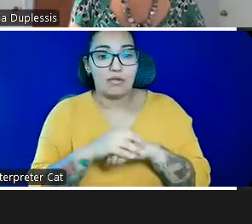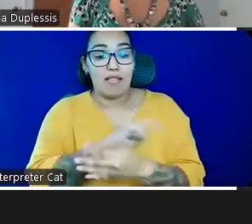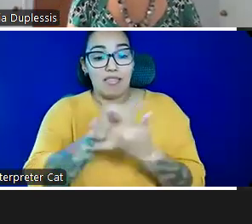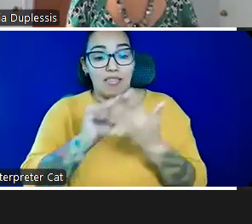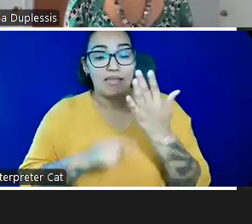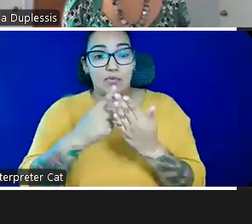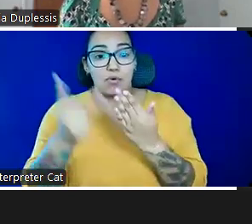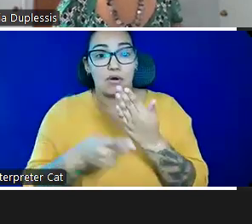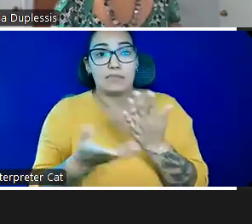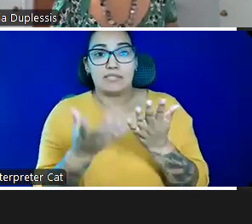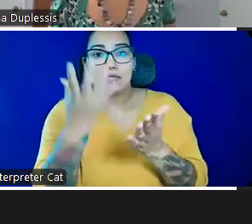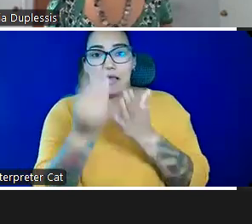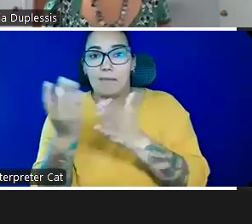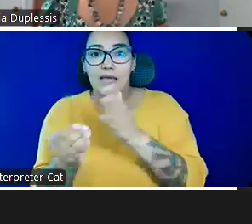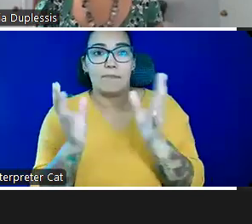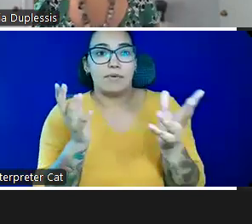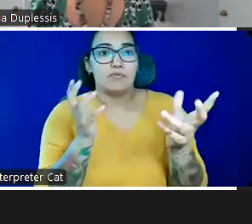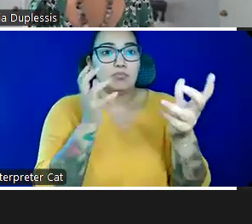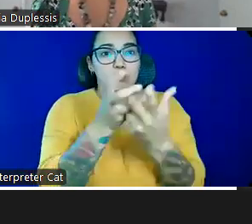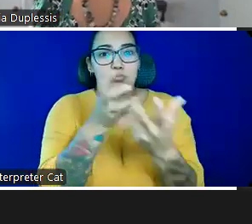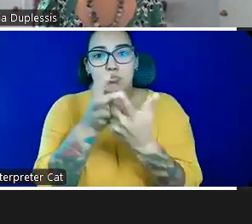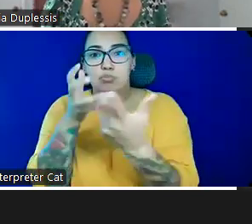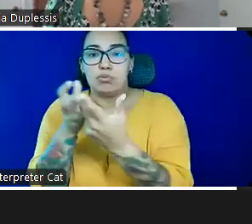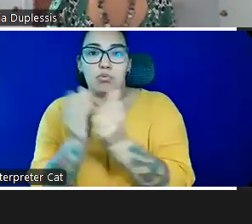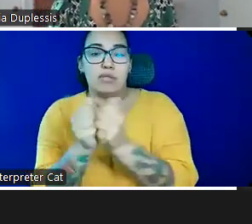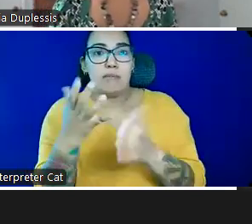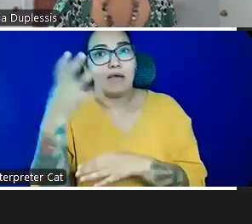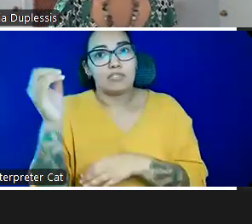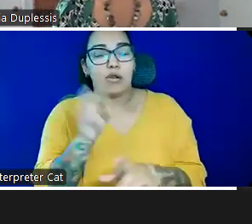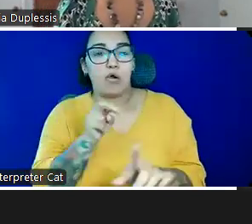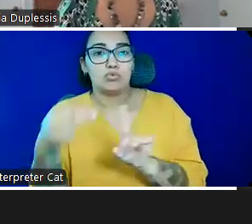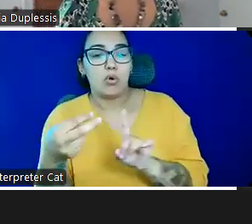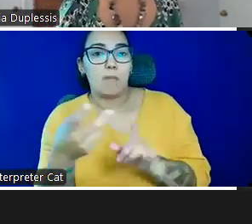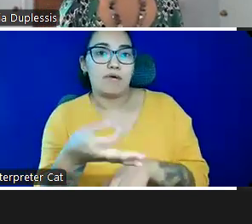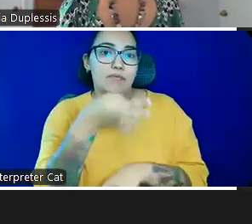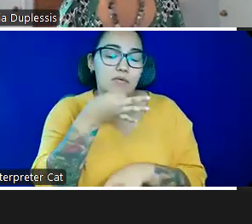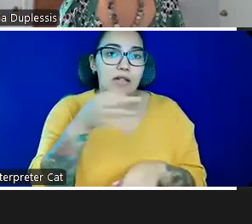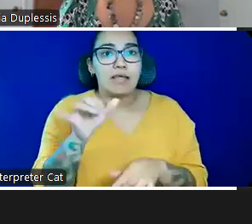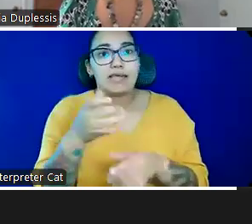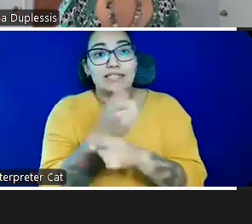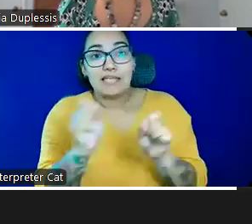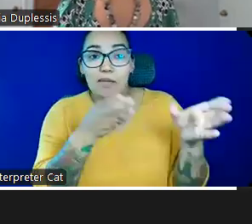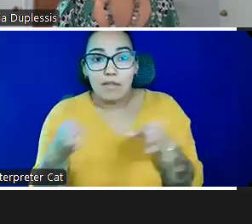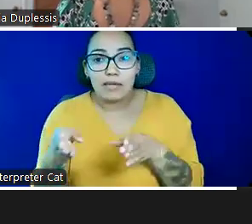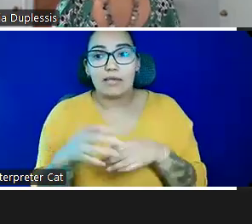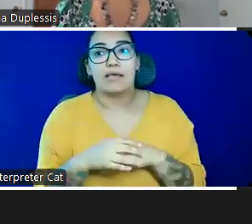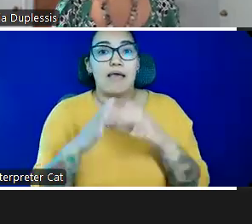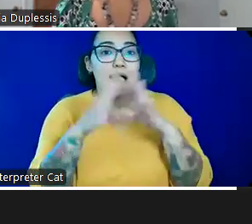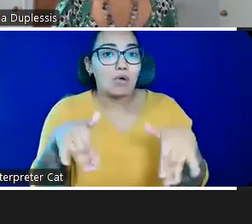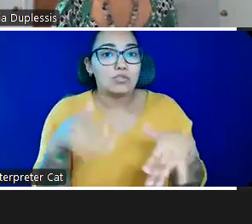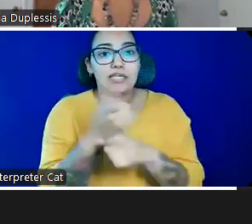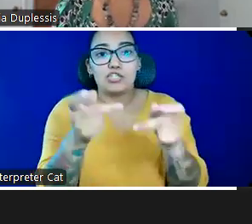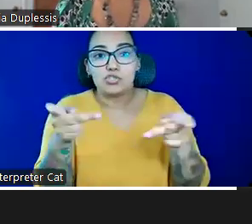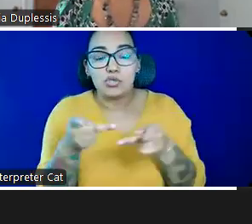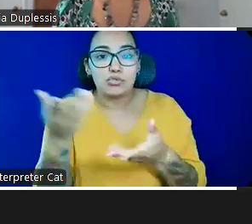of services that are outside of our scope of practice and expertise, including safety planning, housing and shelter services,